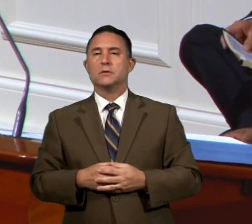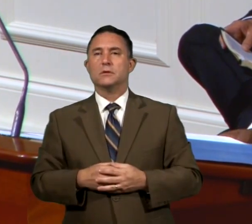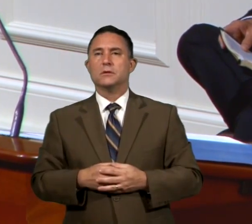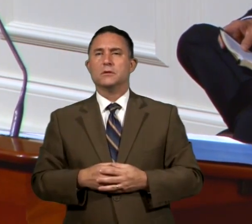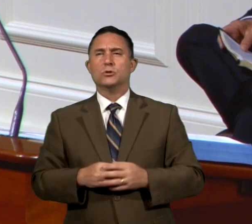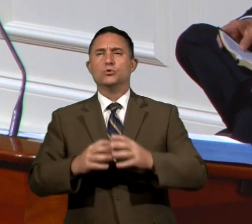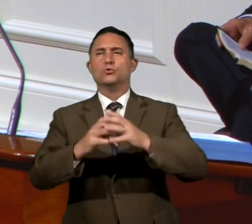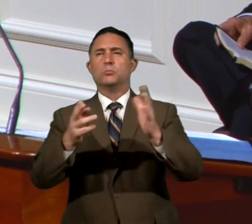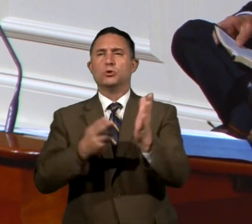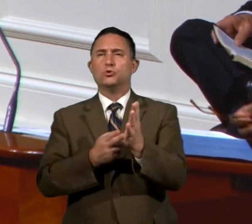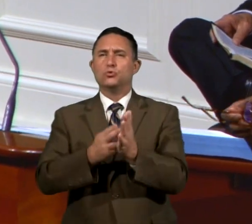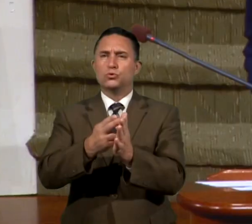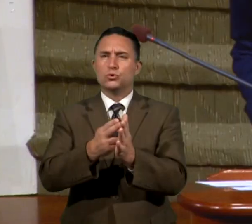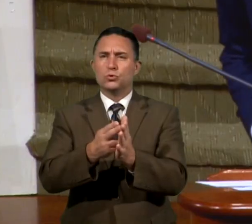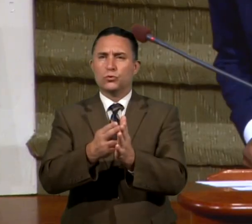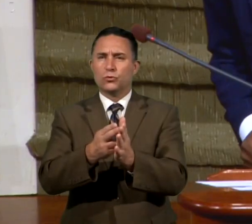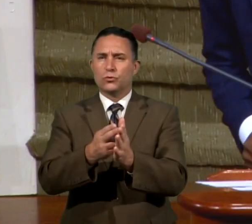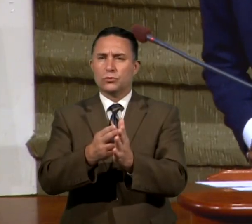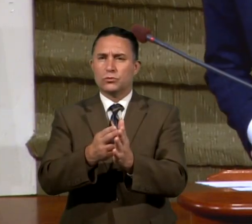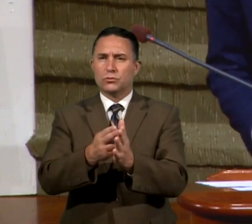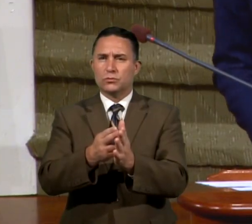There was so much truth in the room.